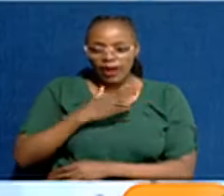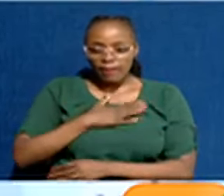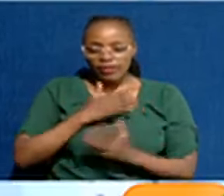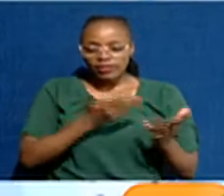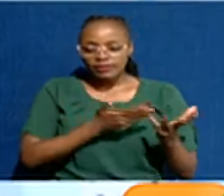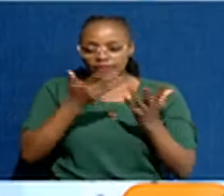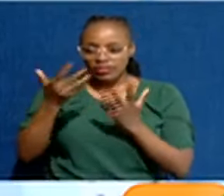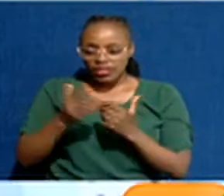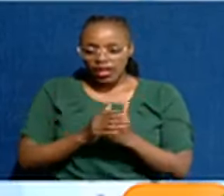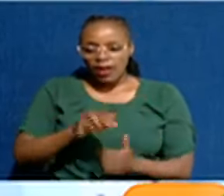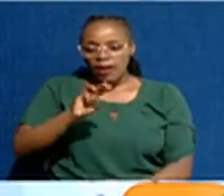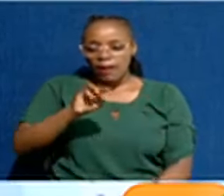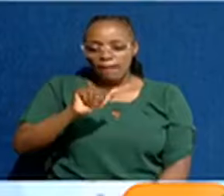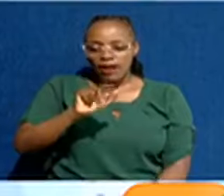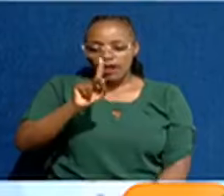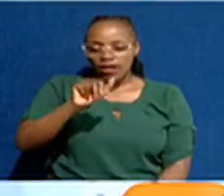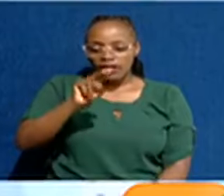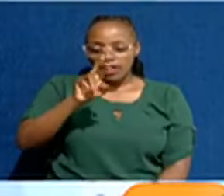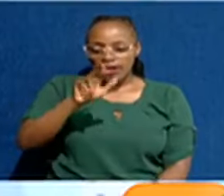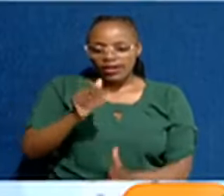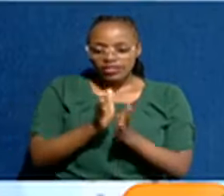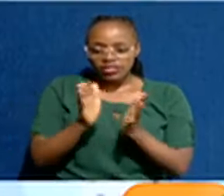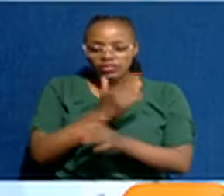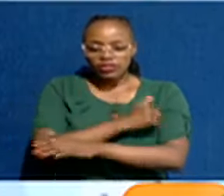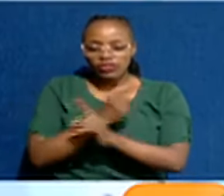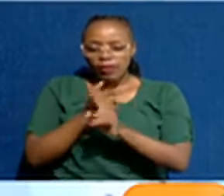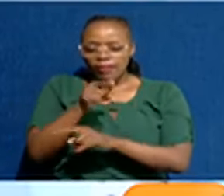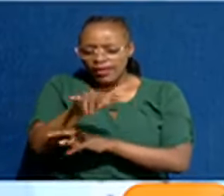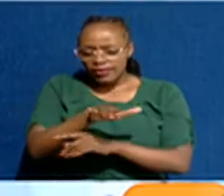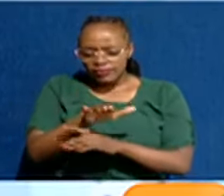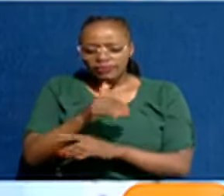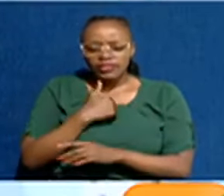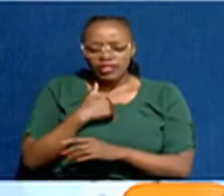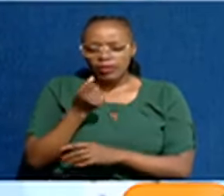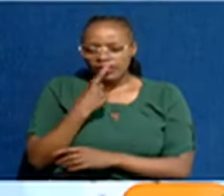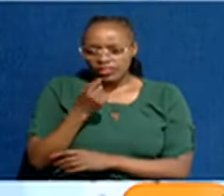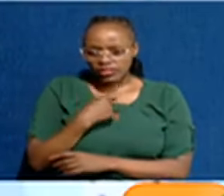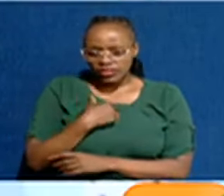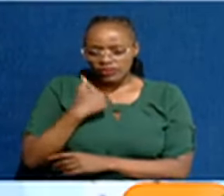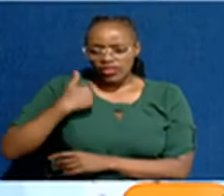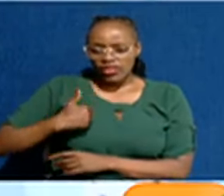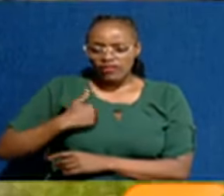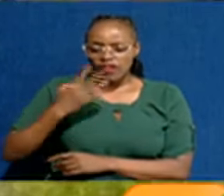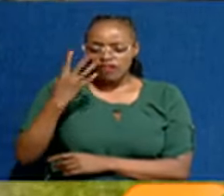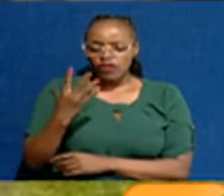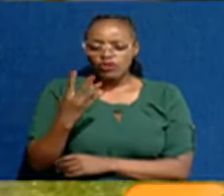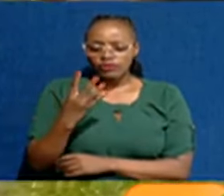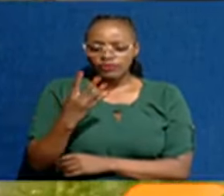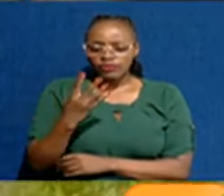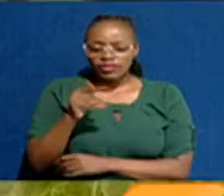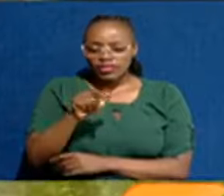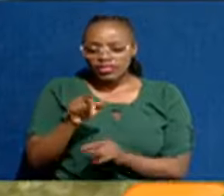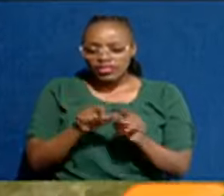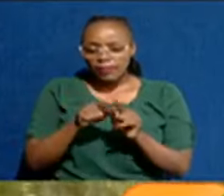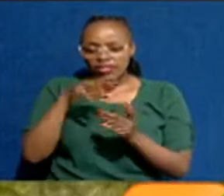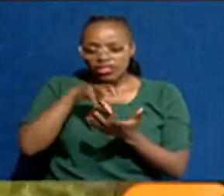Wakanipeleka Makadala General Hospital. Tangu hapo nimekuwa nikitibiwa, nimefanyiwa surgery nne. This has been the